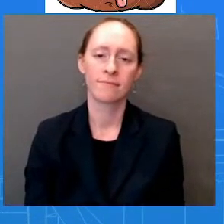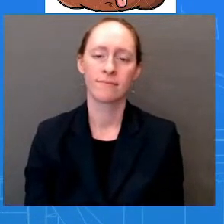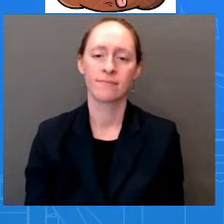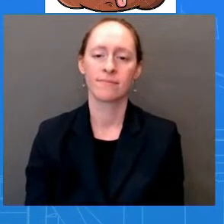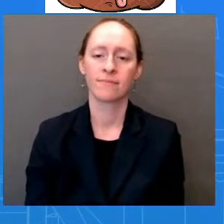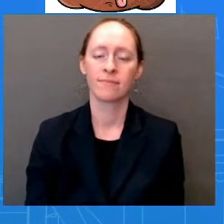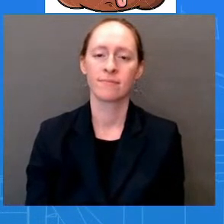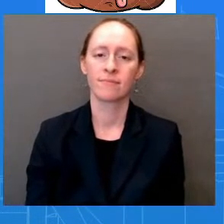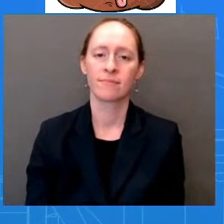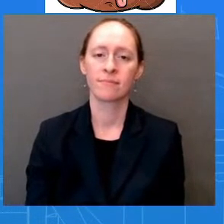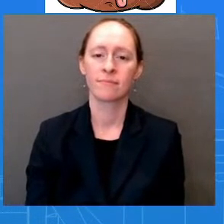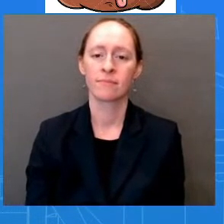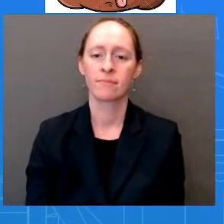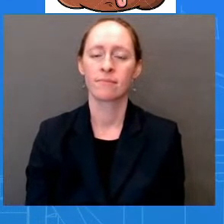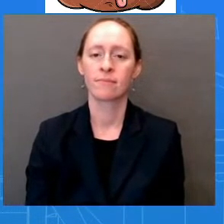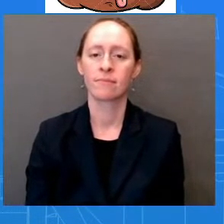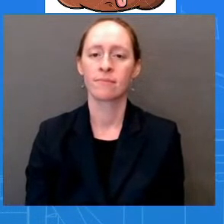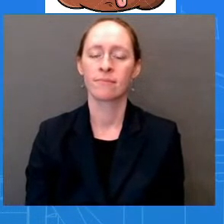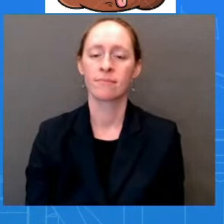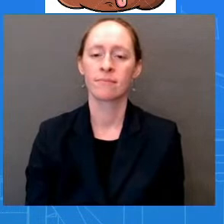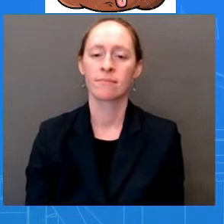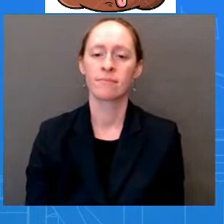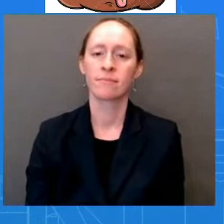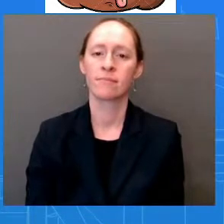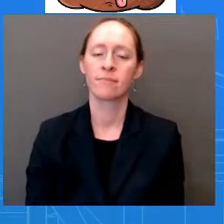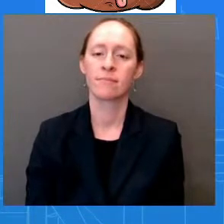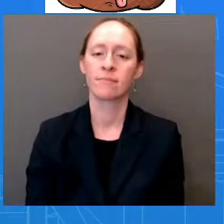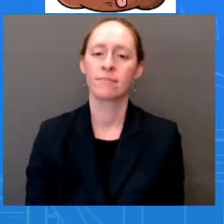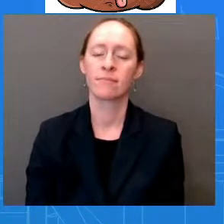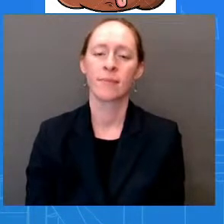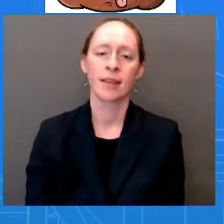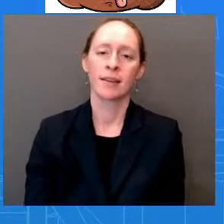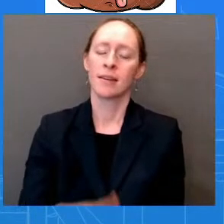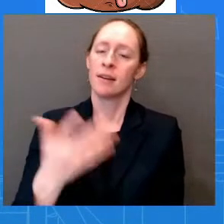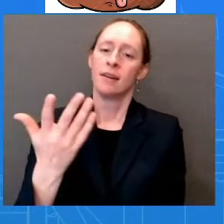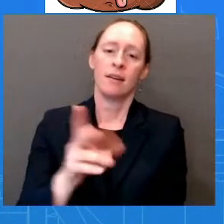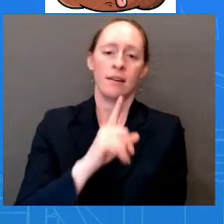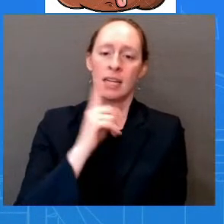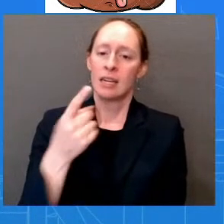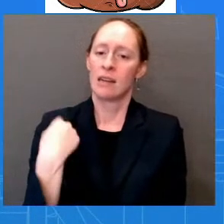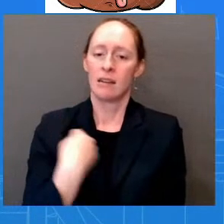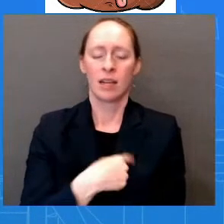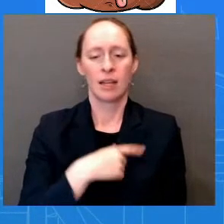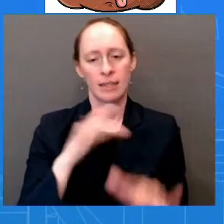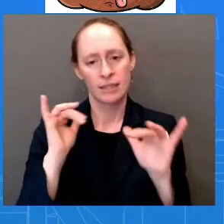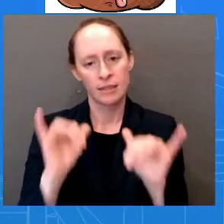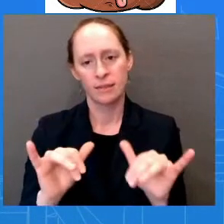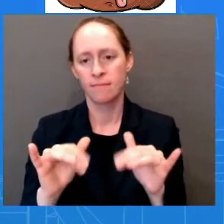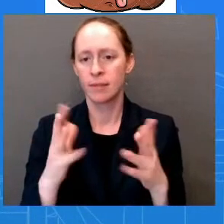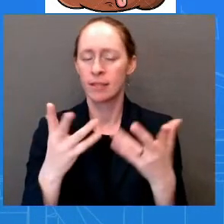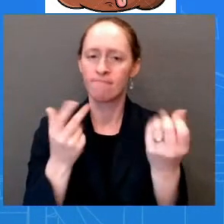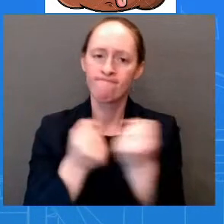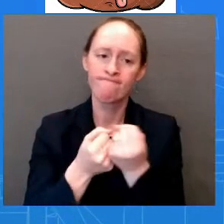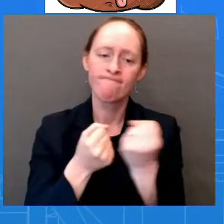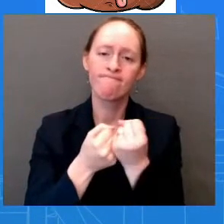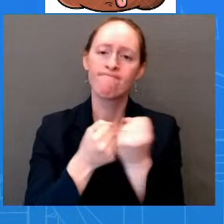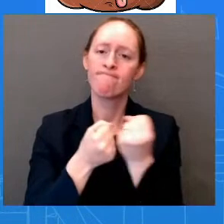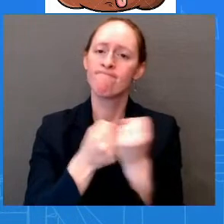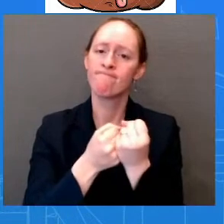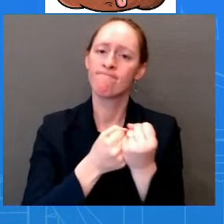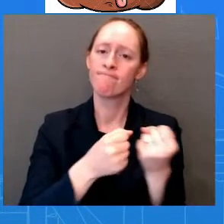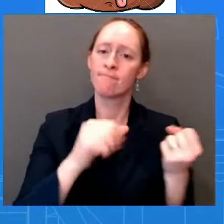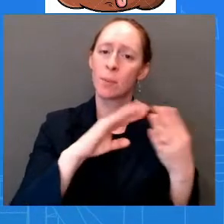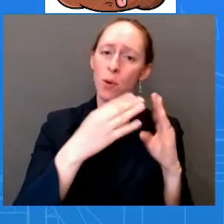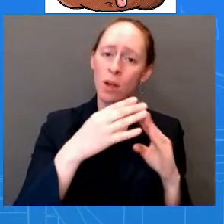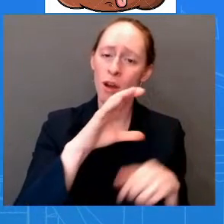grieving. But we stand with the community of Colorado Springs and the LGBTQI+ community. I will add the president. JJ